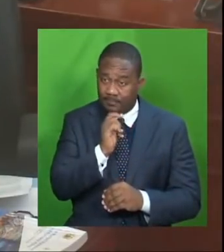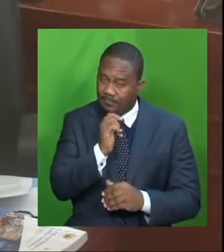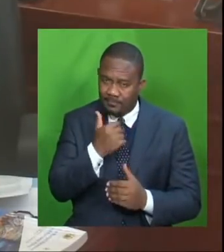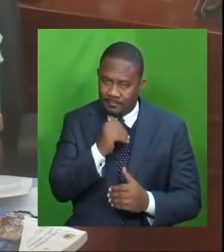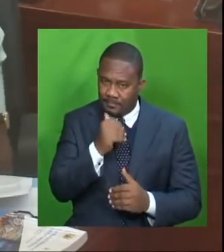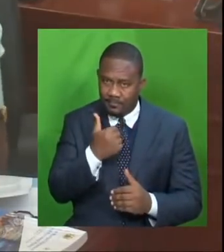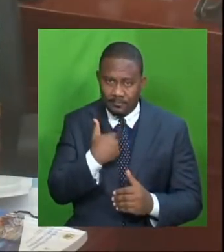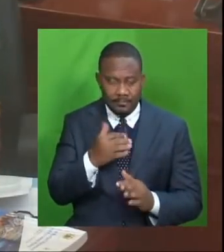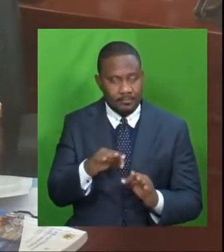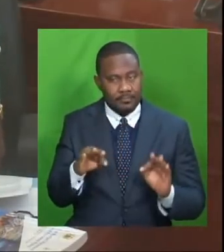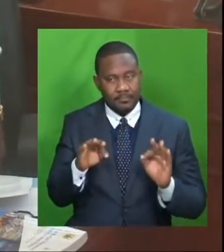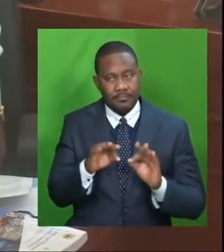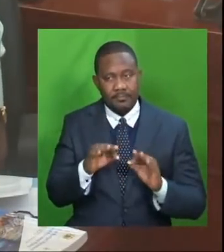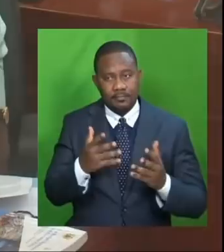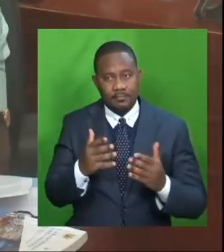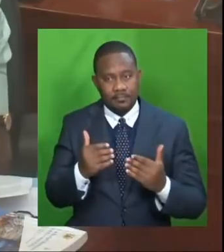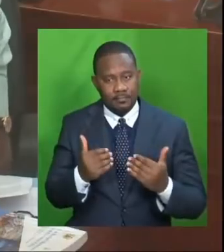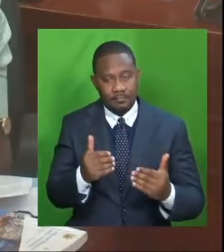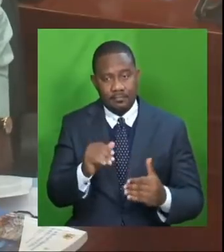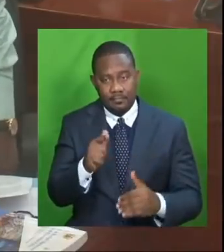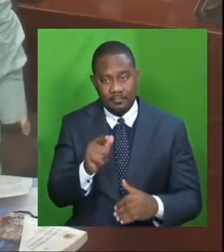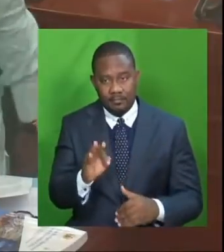move straight to item 29.